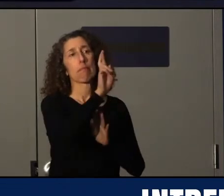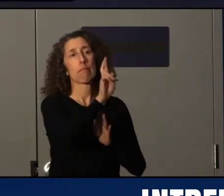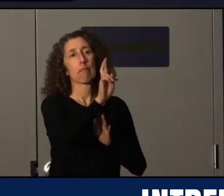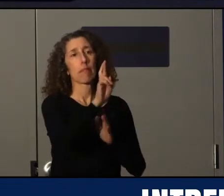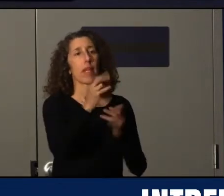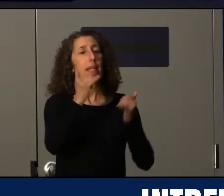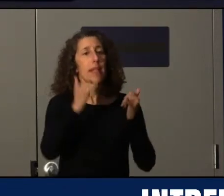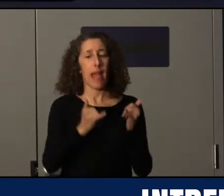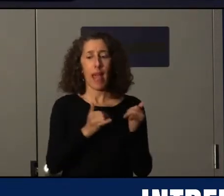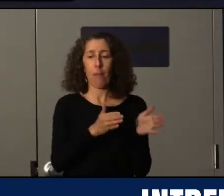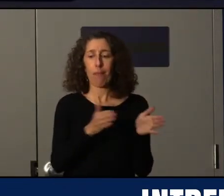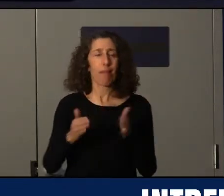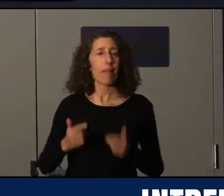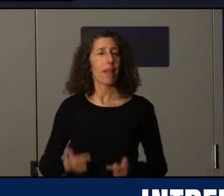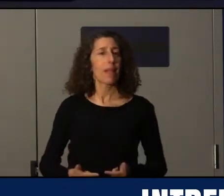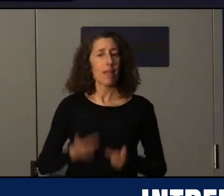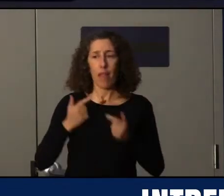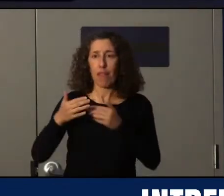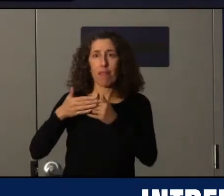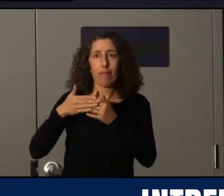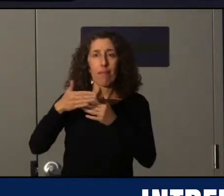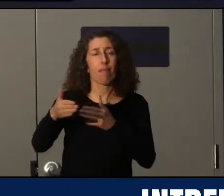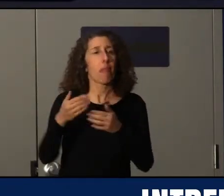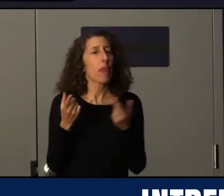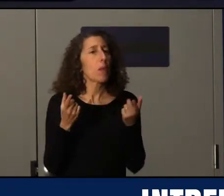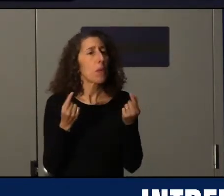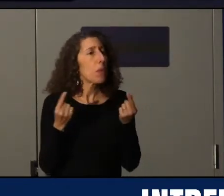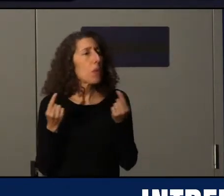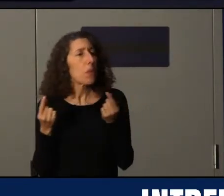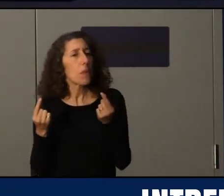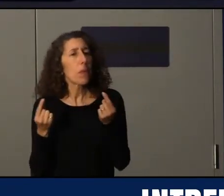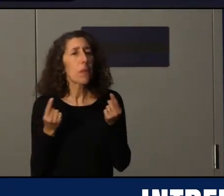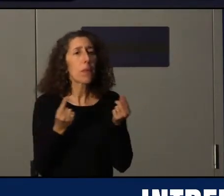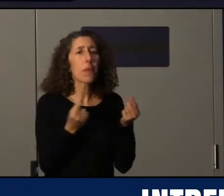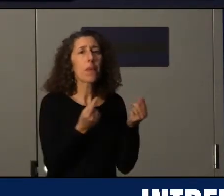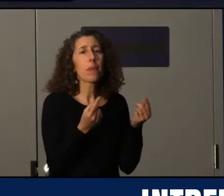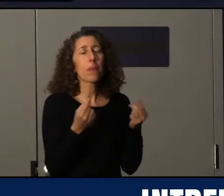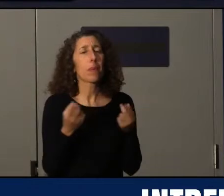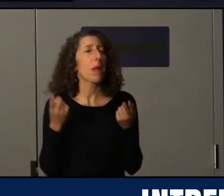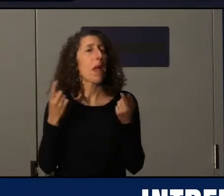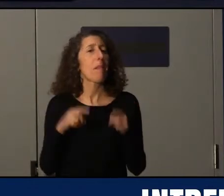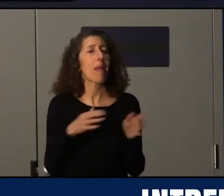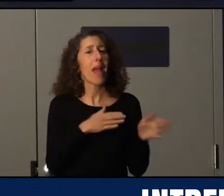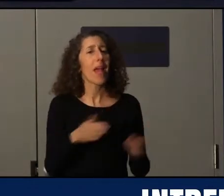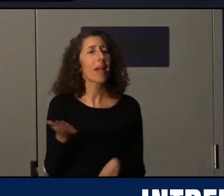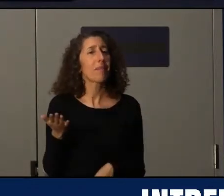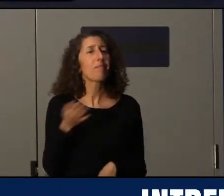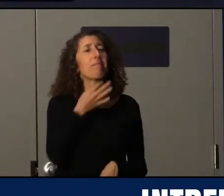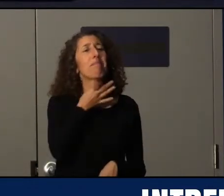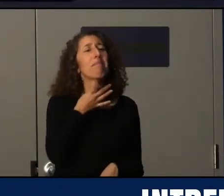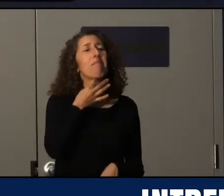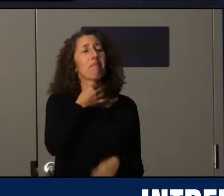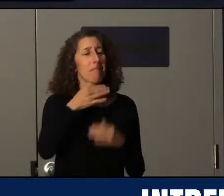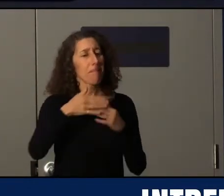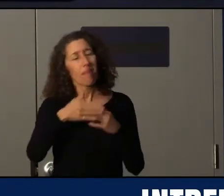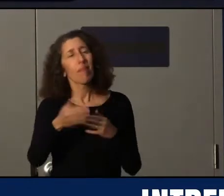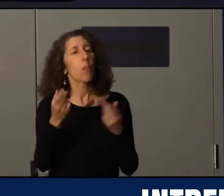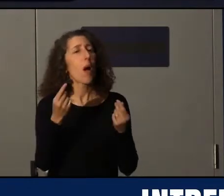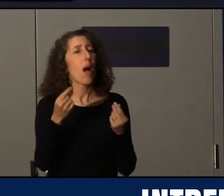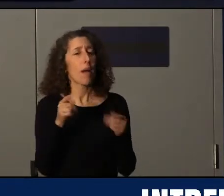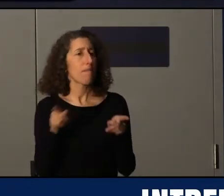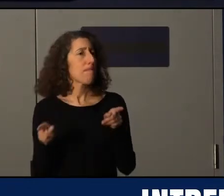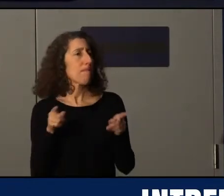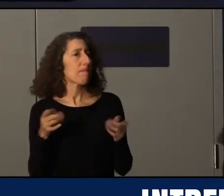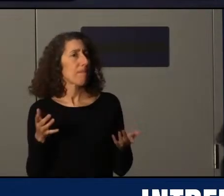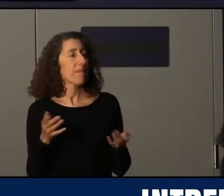and the space and everything else? What's happening now? I know we know about the books. What else you got going? You got a cool project. Tell us a little bit about this.